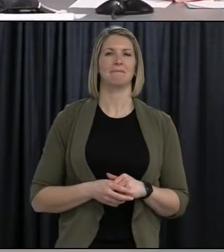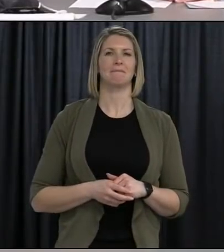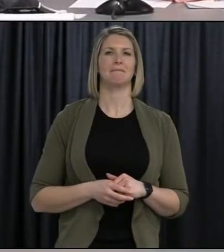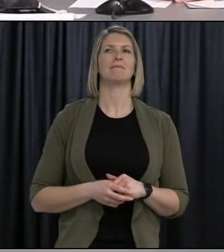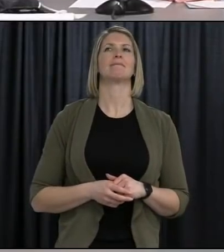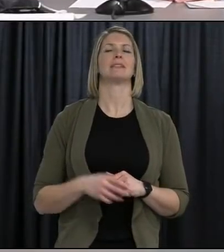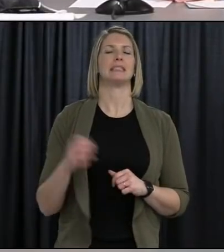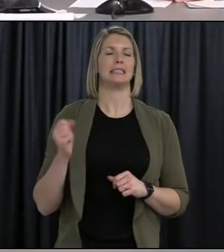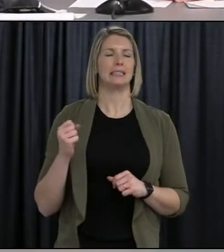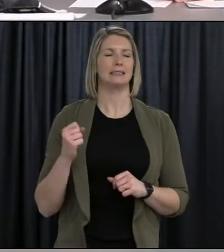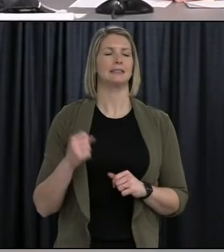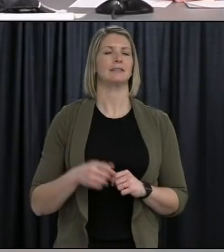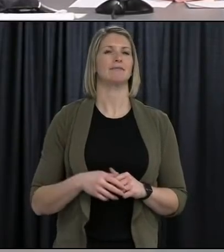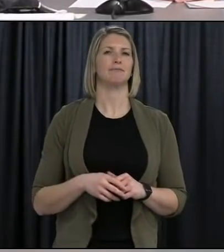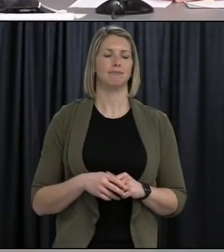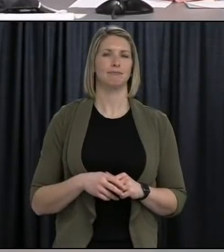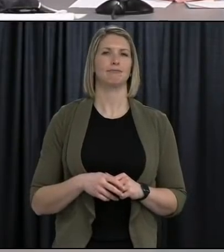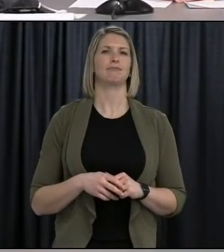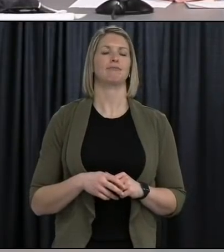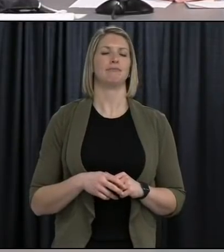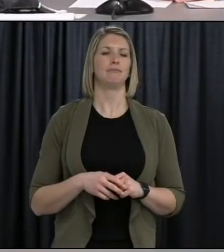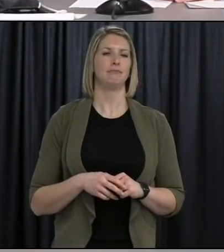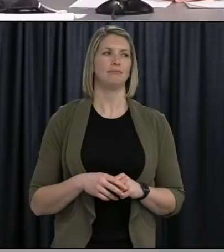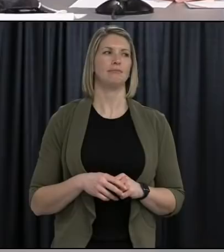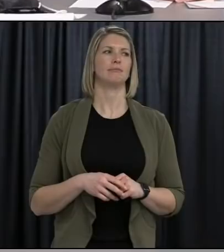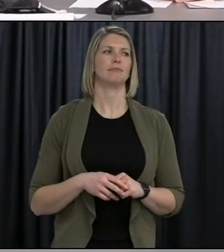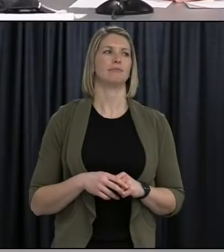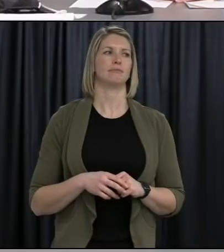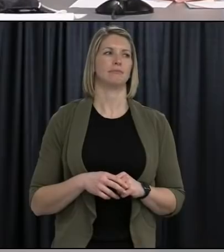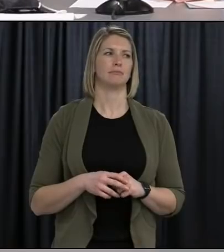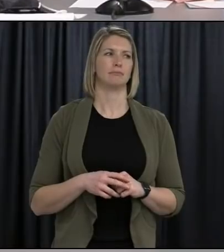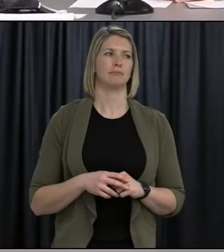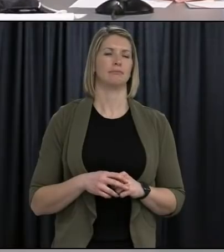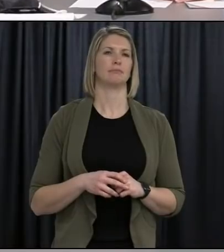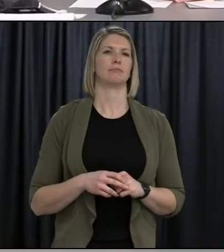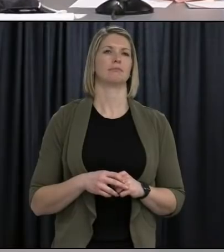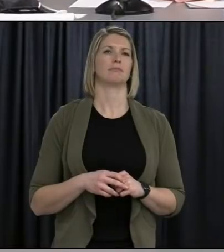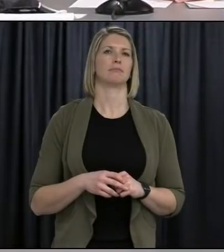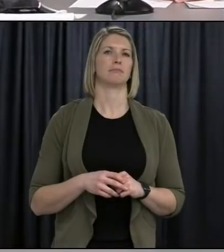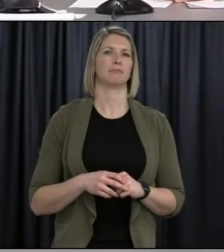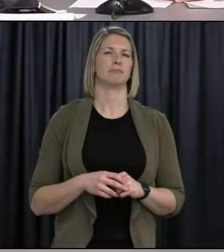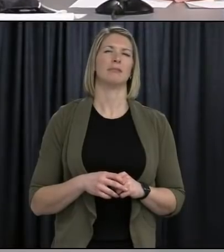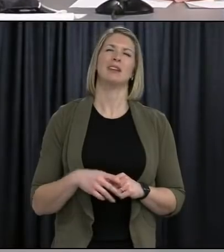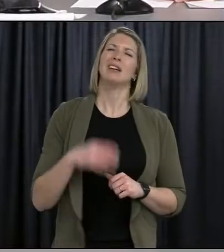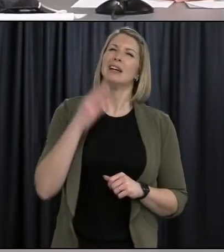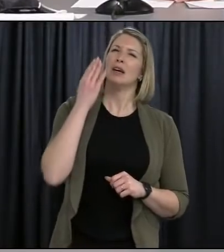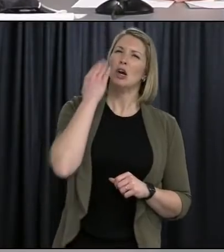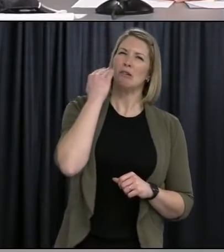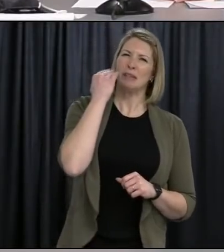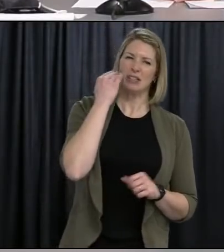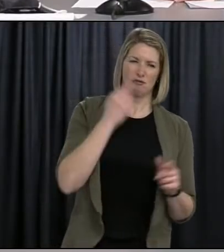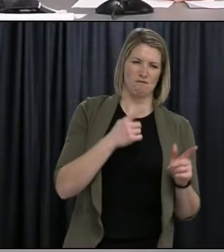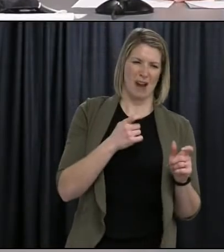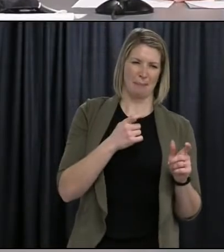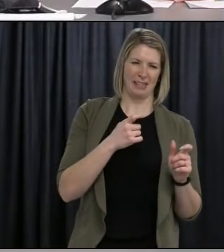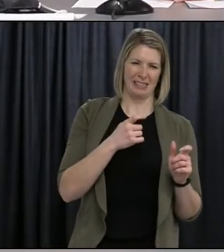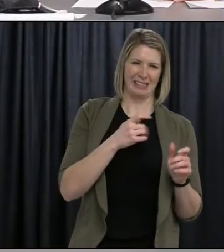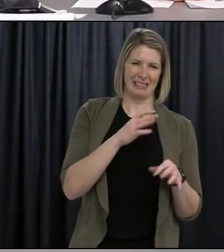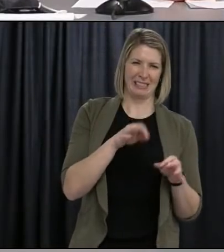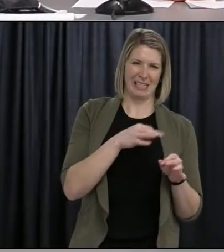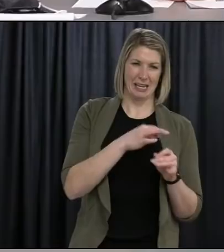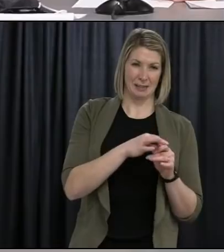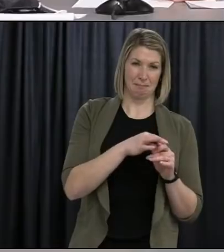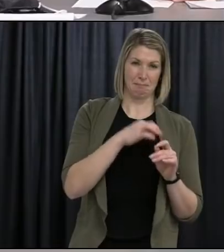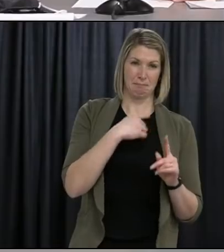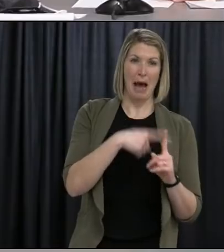Yes, please. You mentioned earlier, Dr. Fitzgerald, that a positive test from our rapid testing can